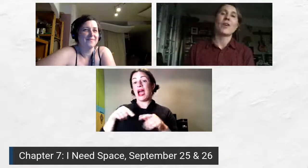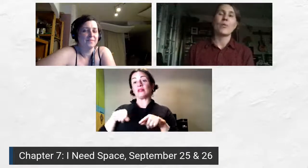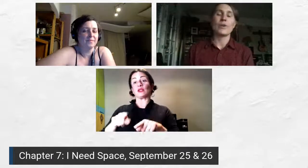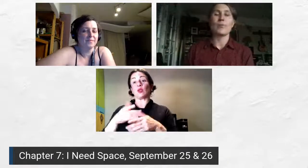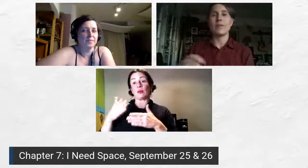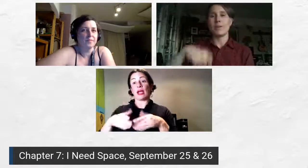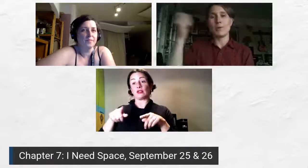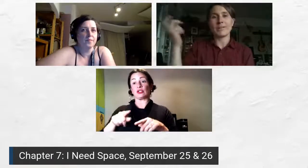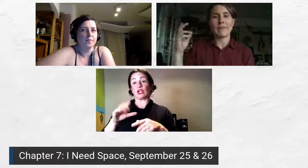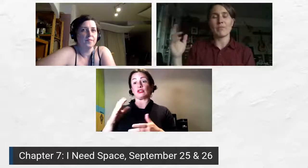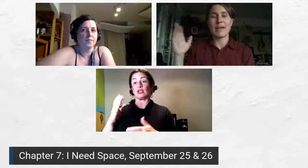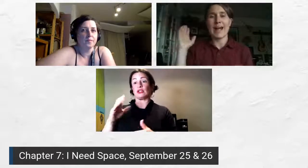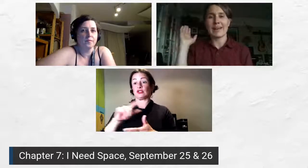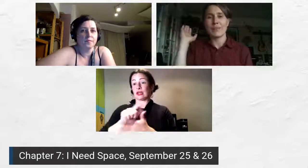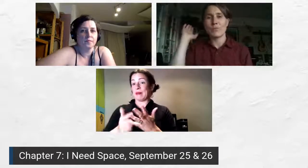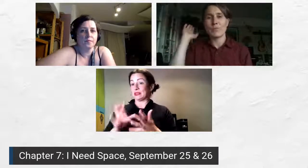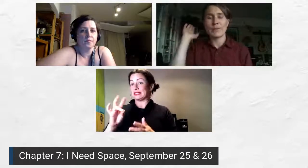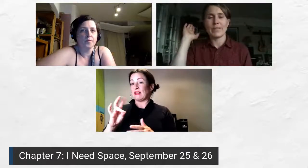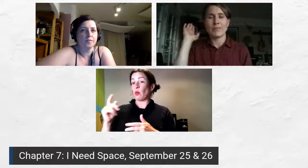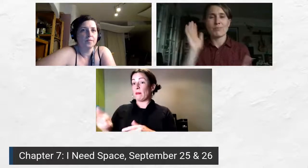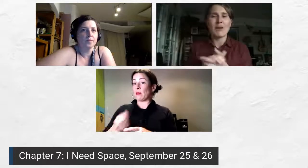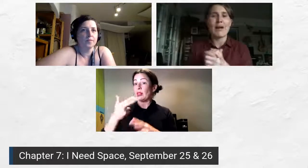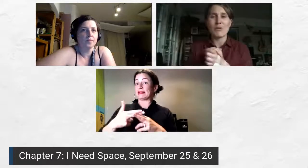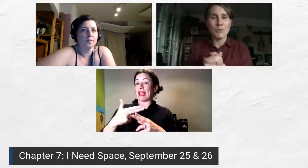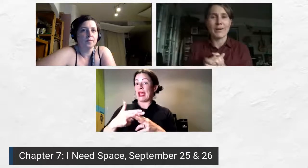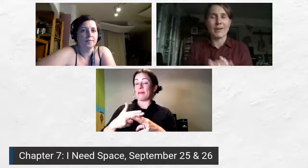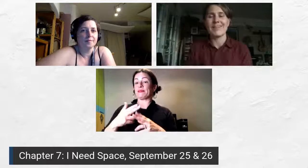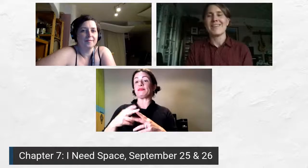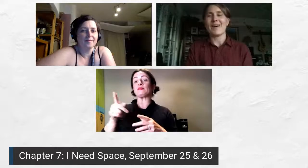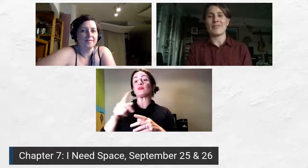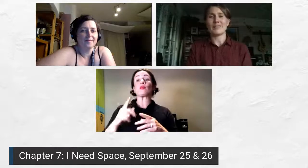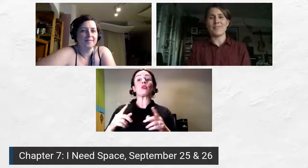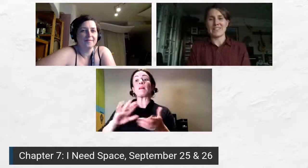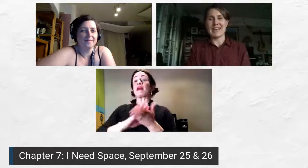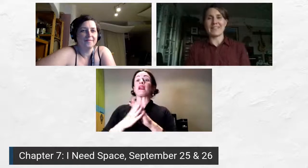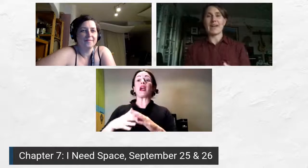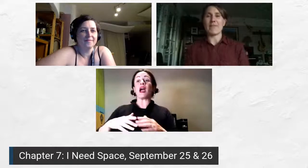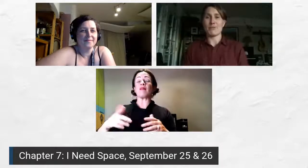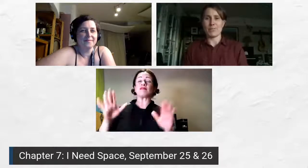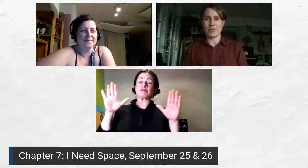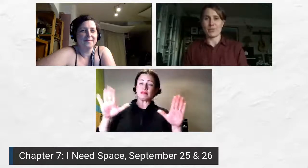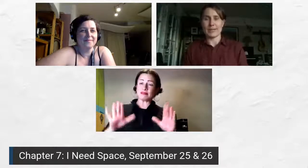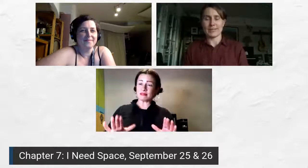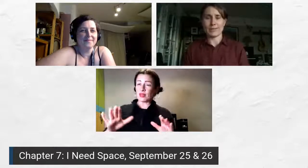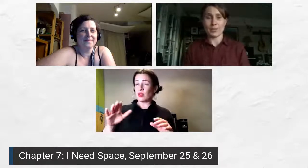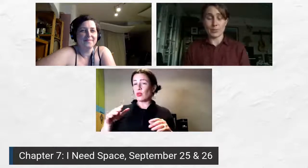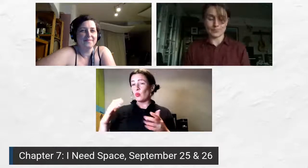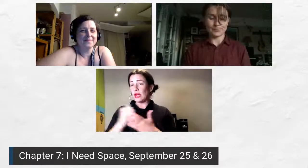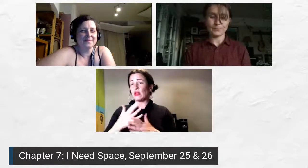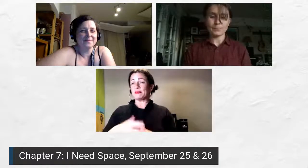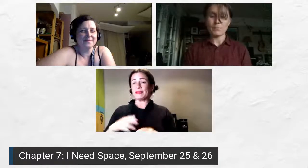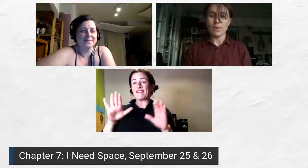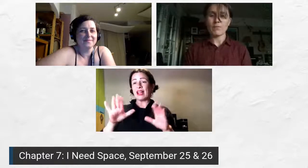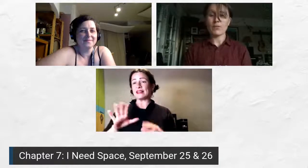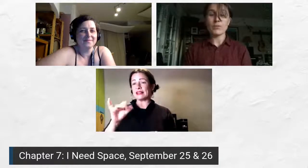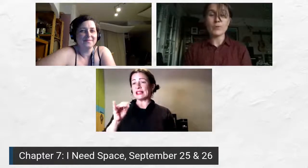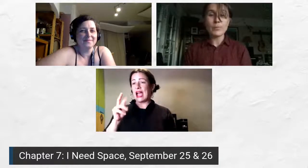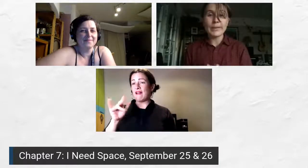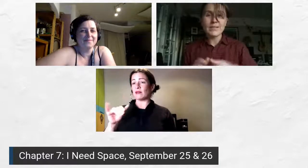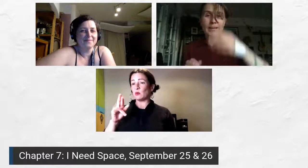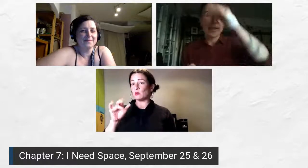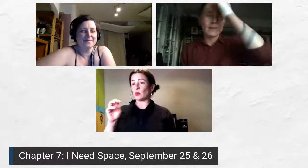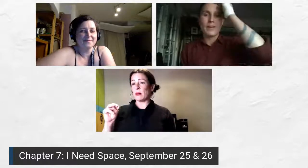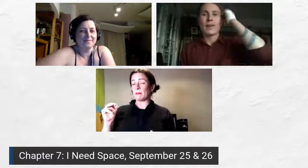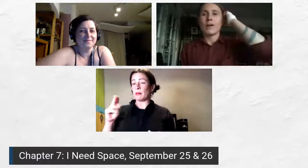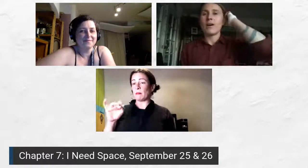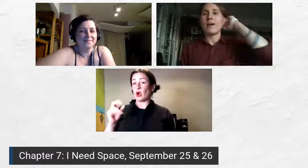7, we will pull a name from the hat and you will be the proud winner of some fantastic Ivy Room merchandise. So for those of you